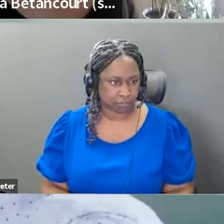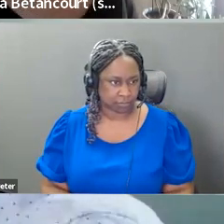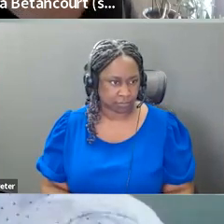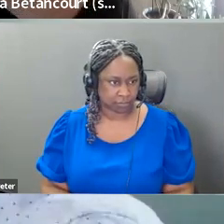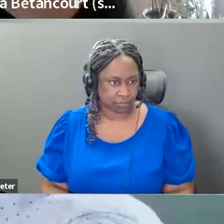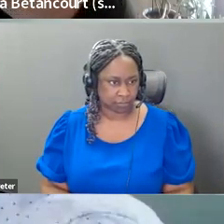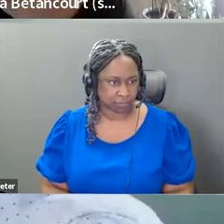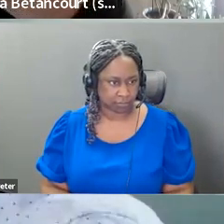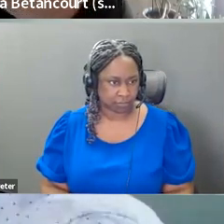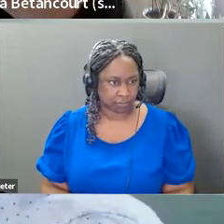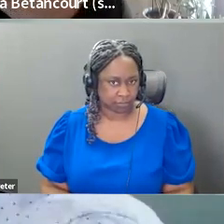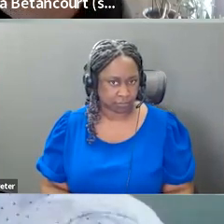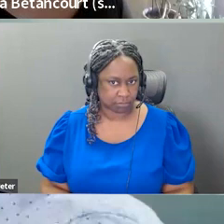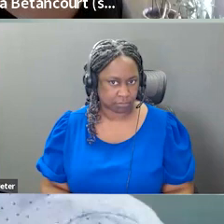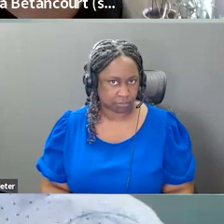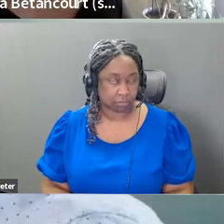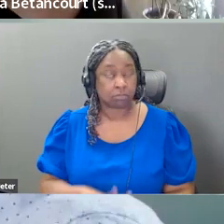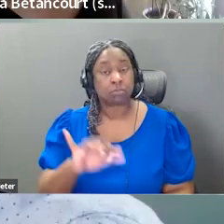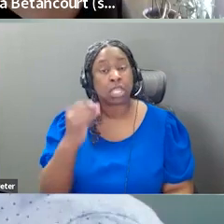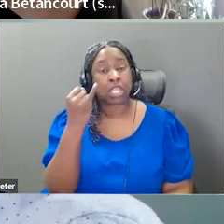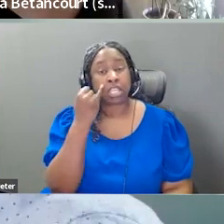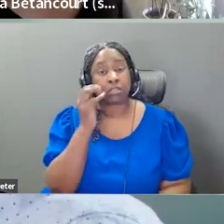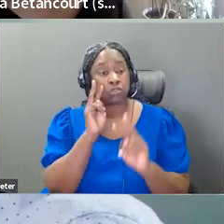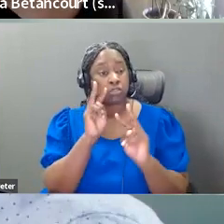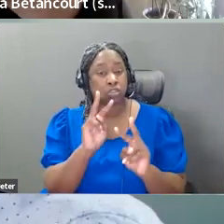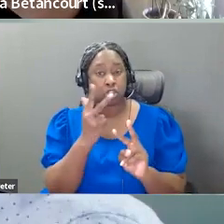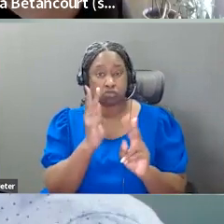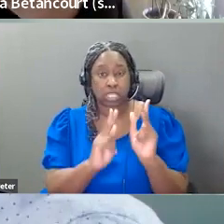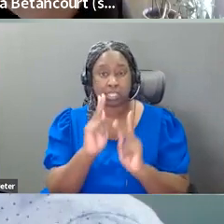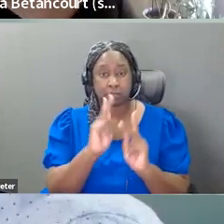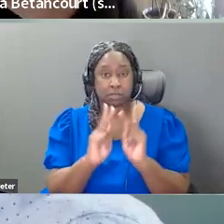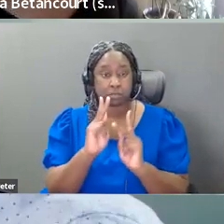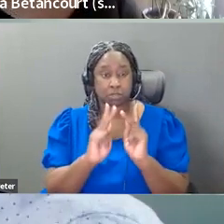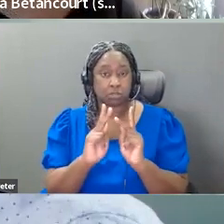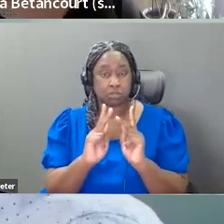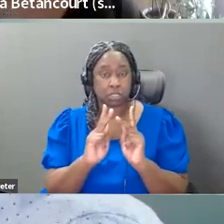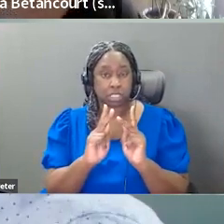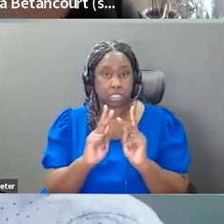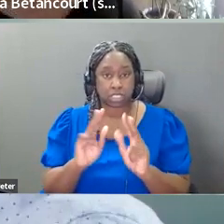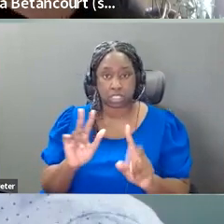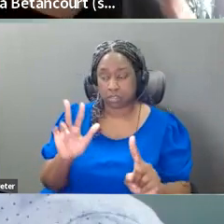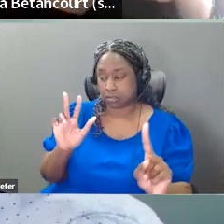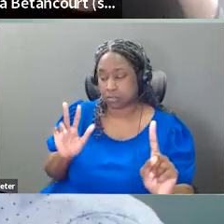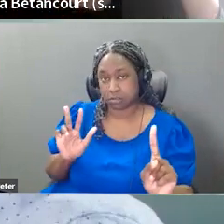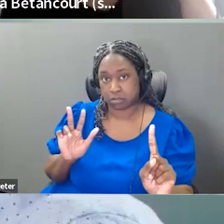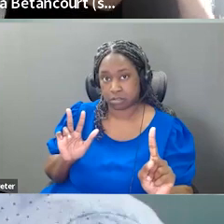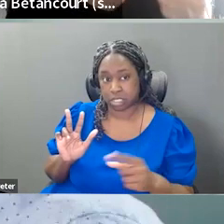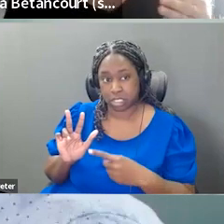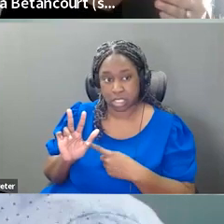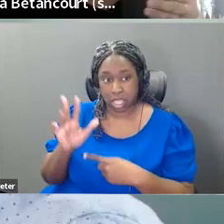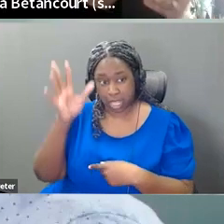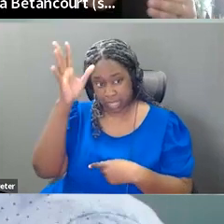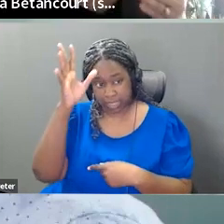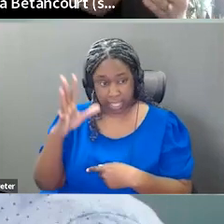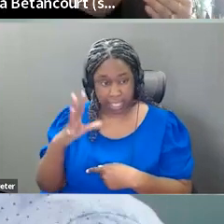And taking it a step even further, if you look at the 3 people in the background here, the man is just